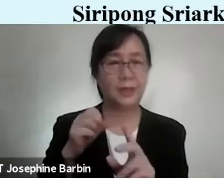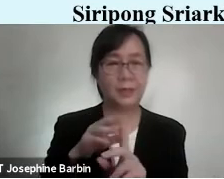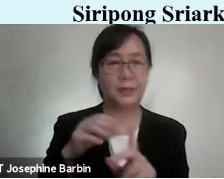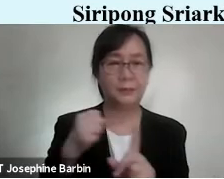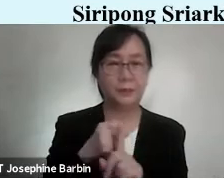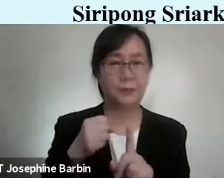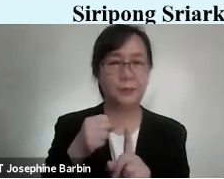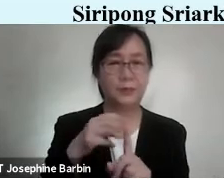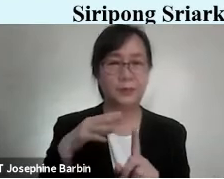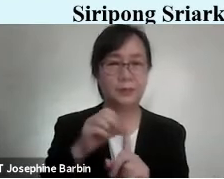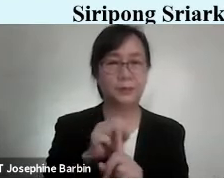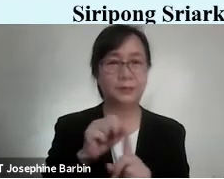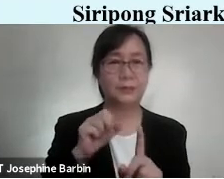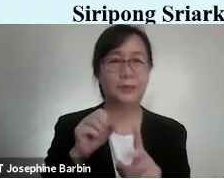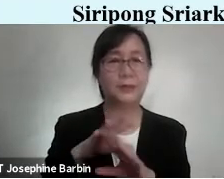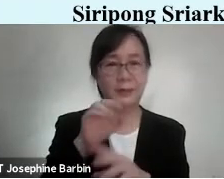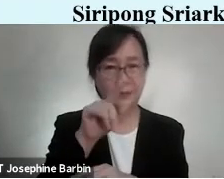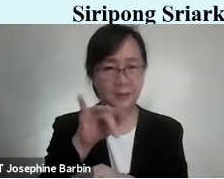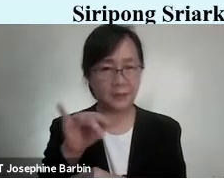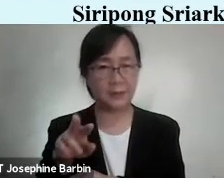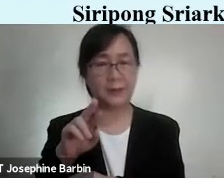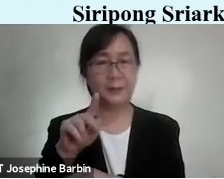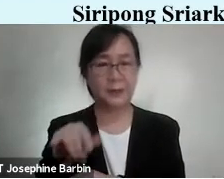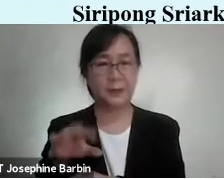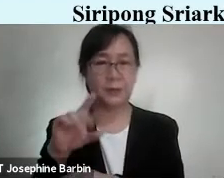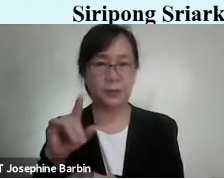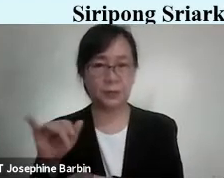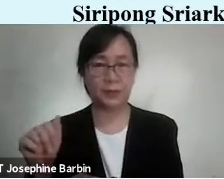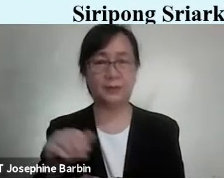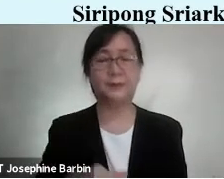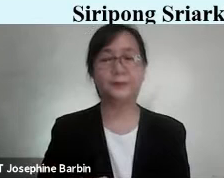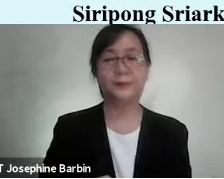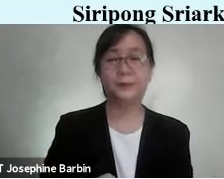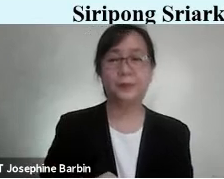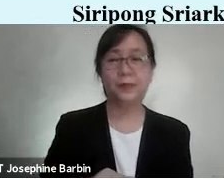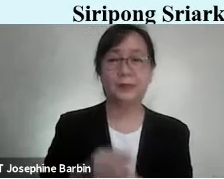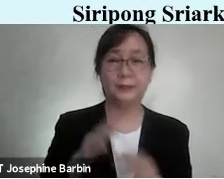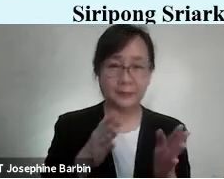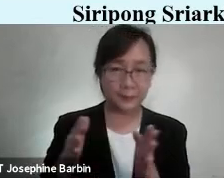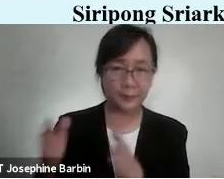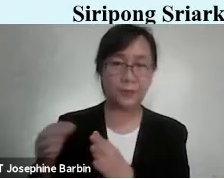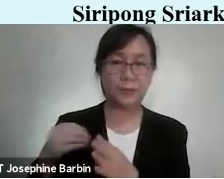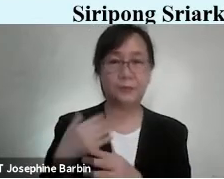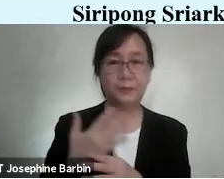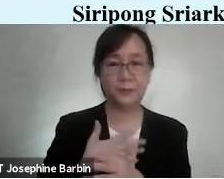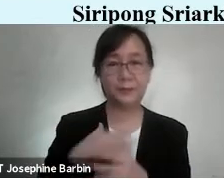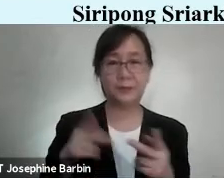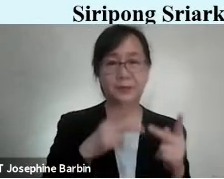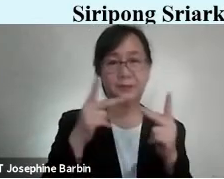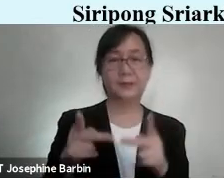IPA, COEA in short. So I think the sequence of my